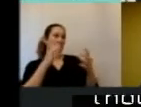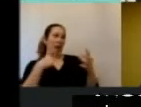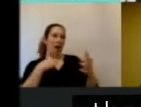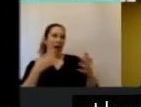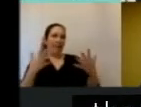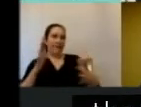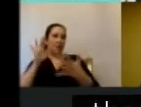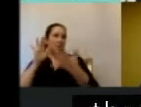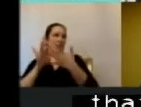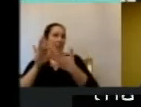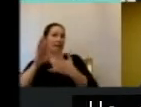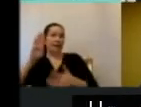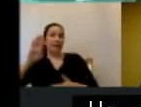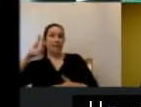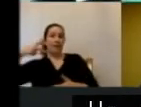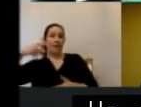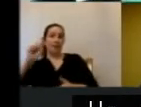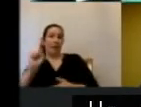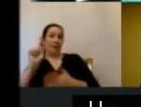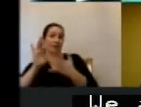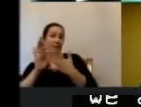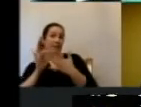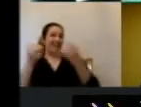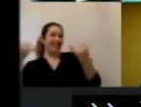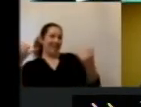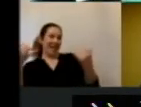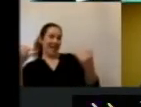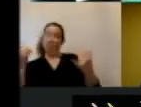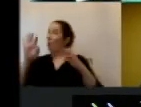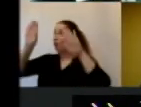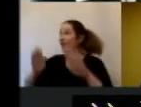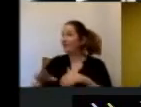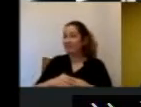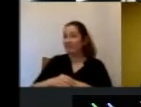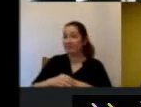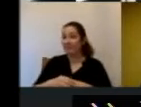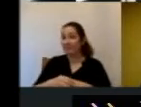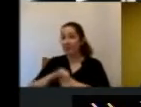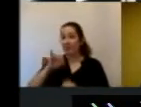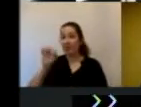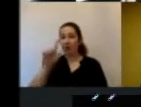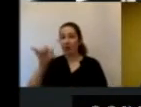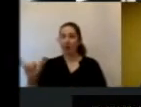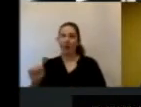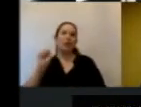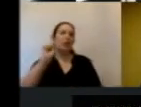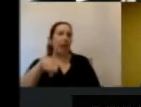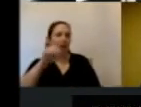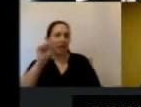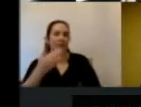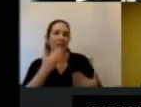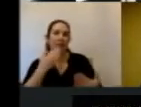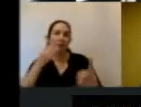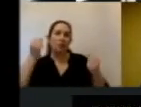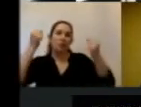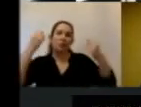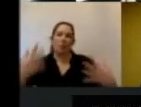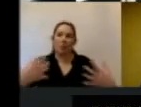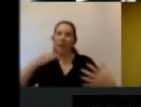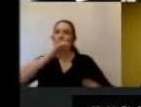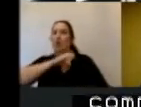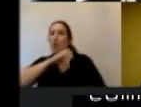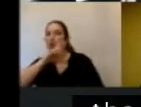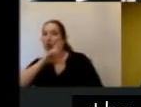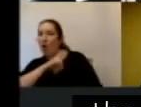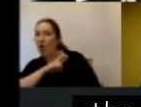year, and thank you to everyone for all your hard work this year. I really